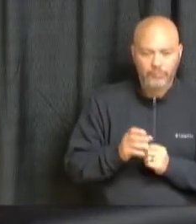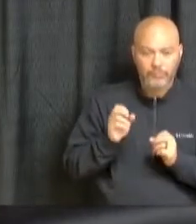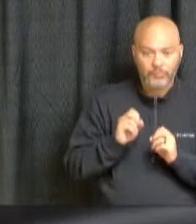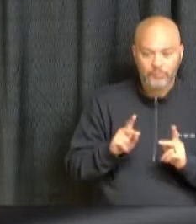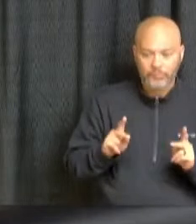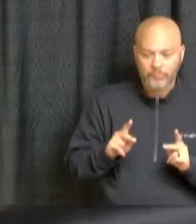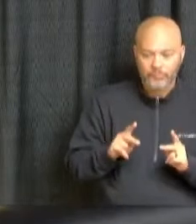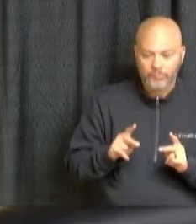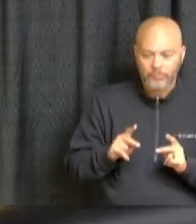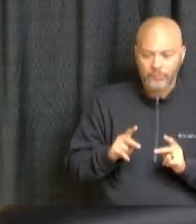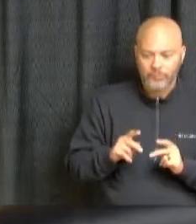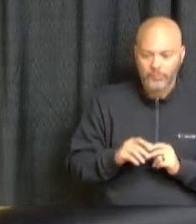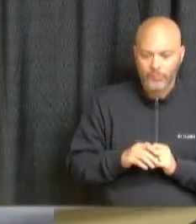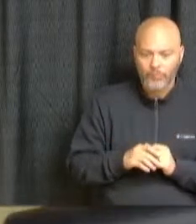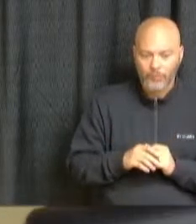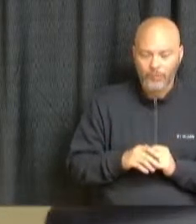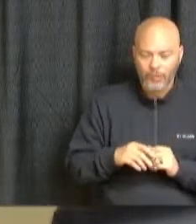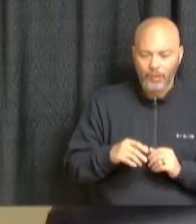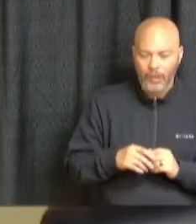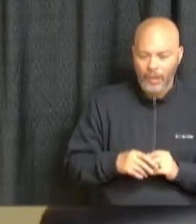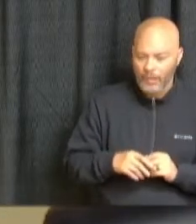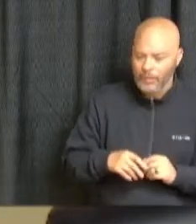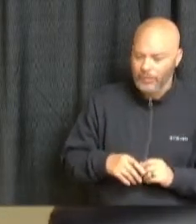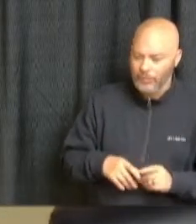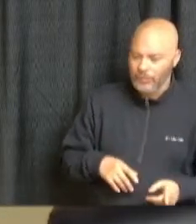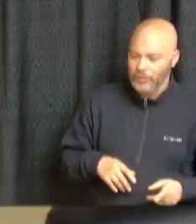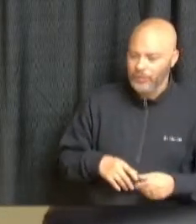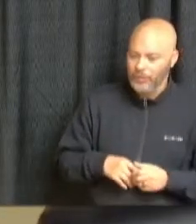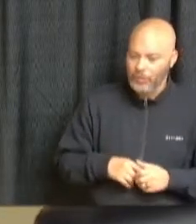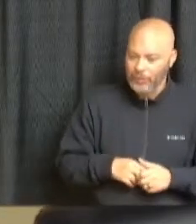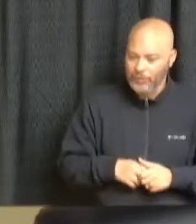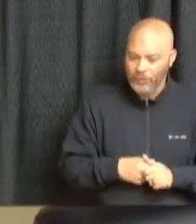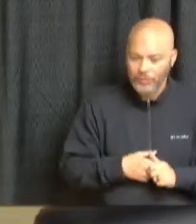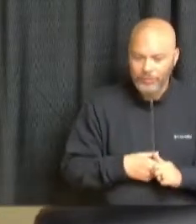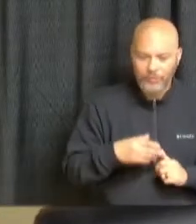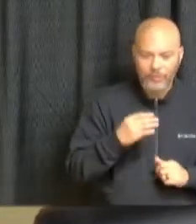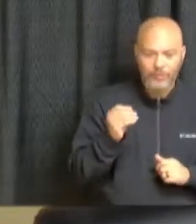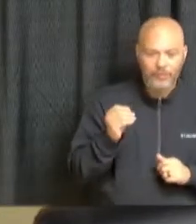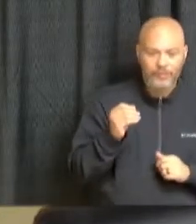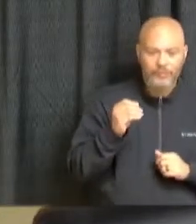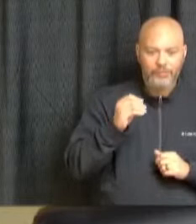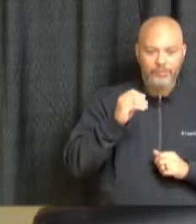Y'all's. So if you look on the second page,